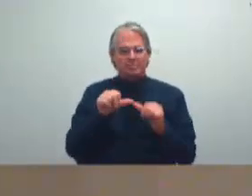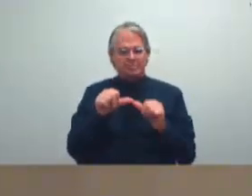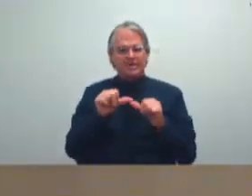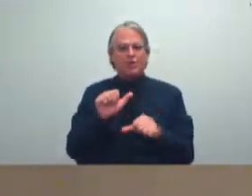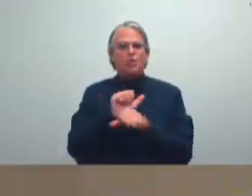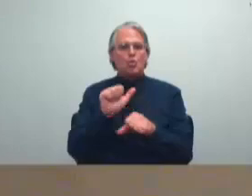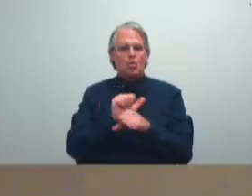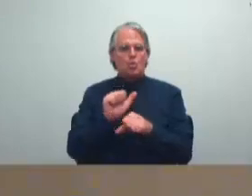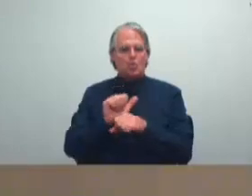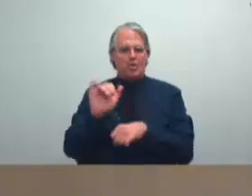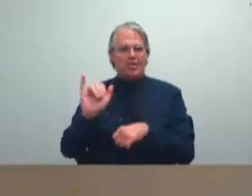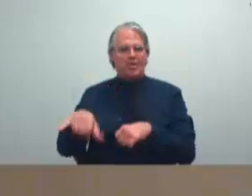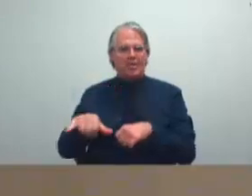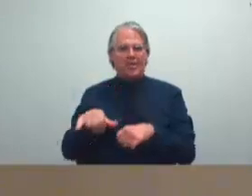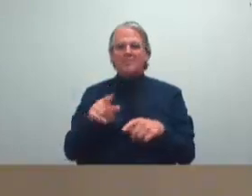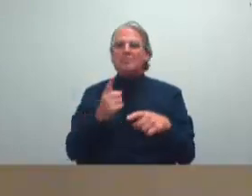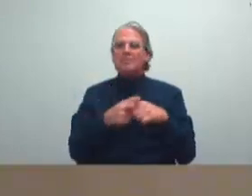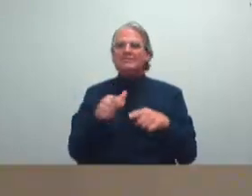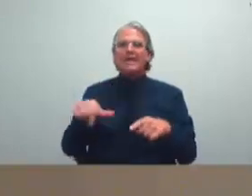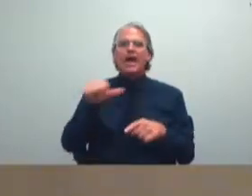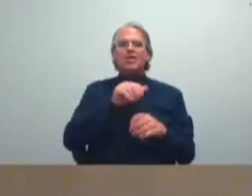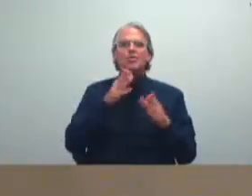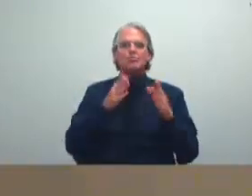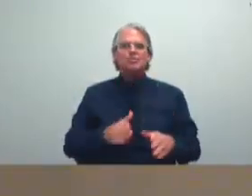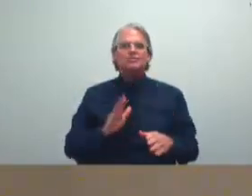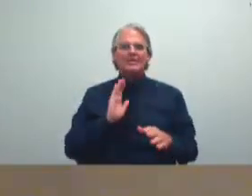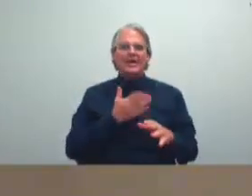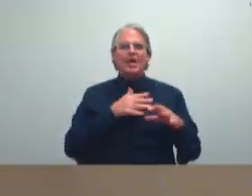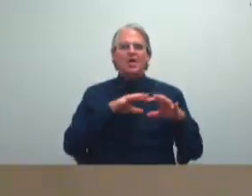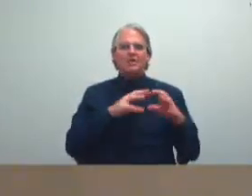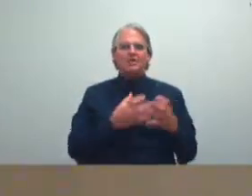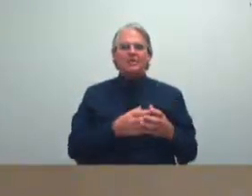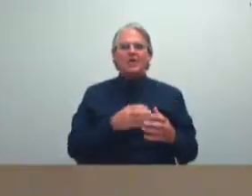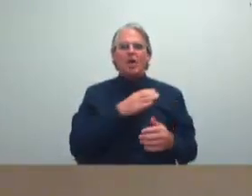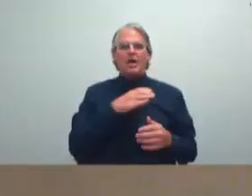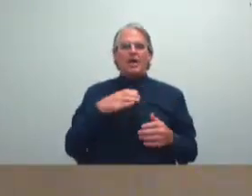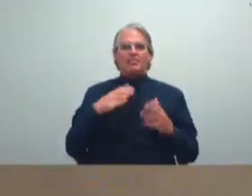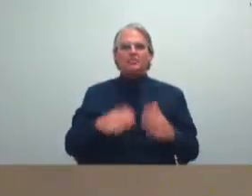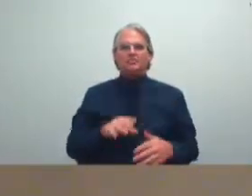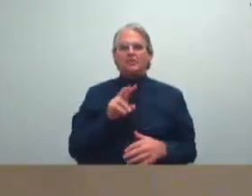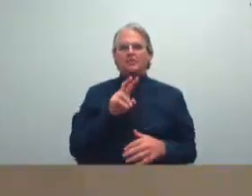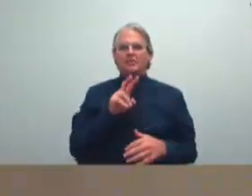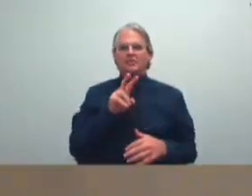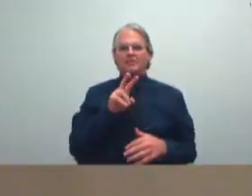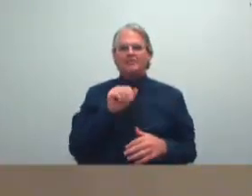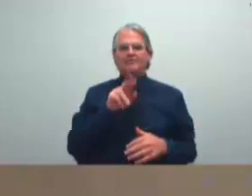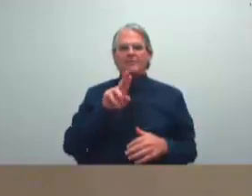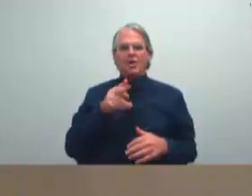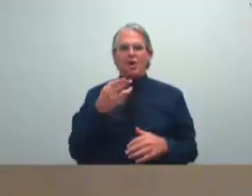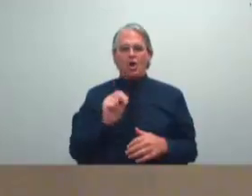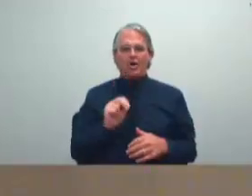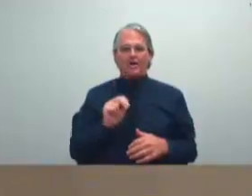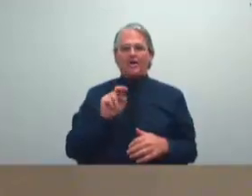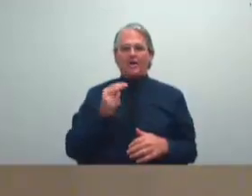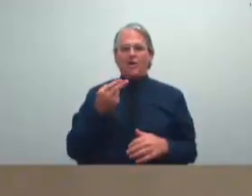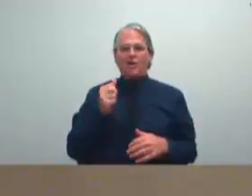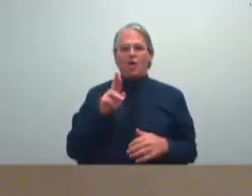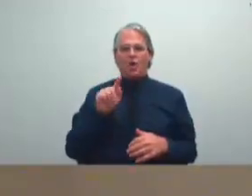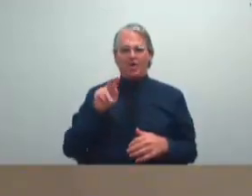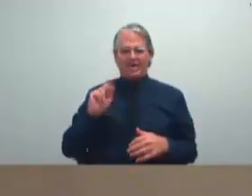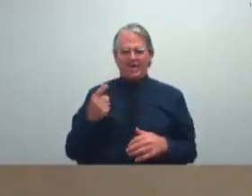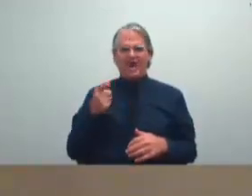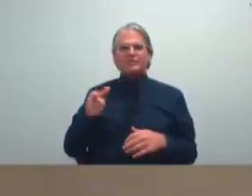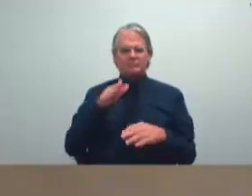don't think got a mention, was Commissioner Von Hartung, who also serves on that regional planning agency and also